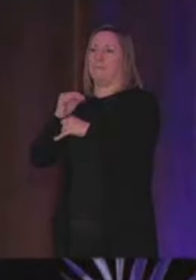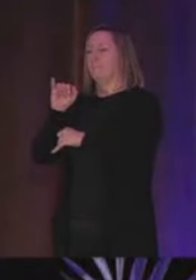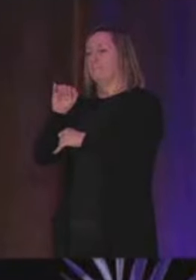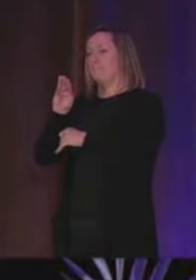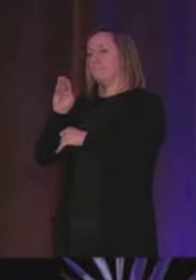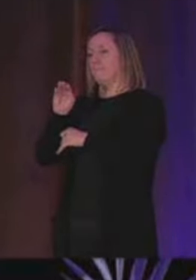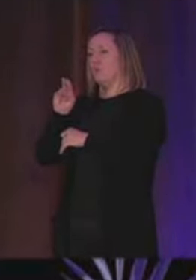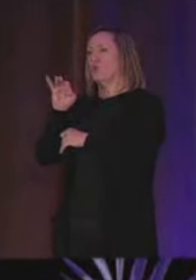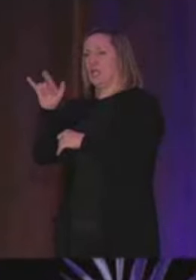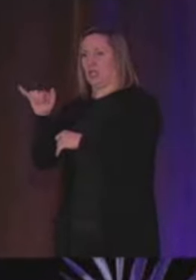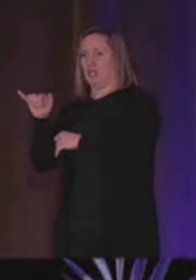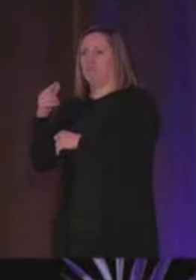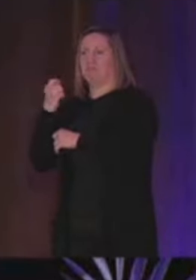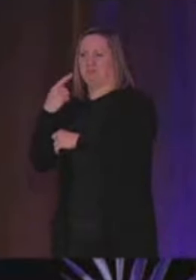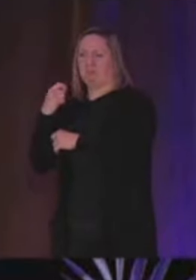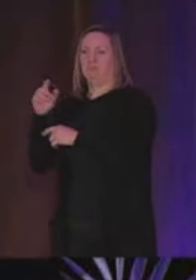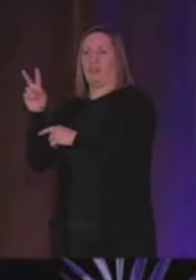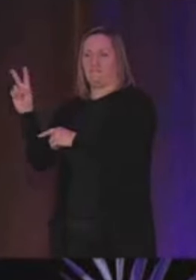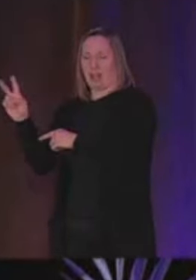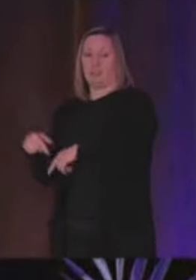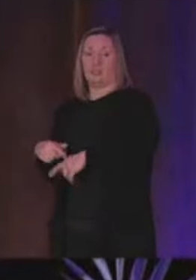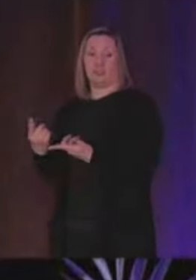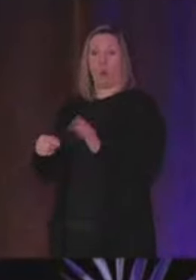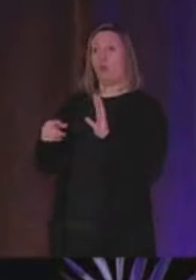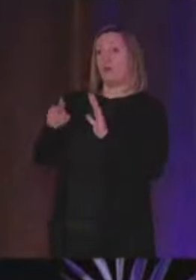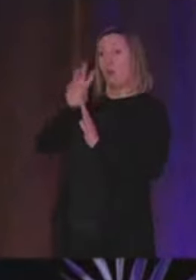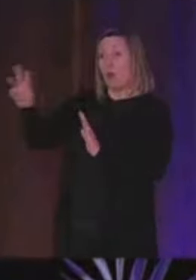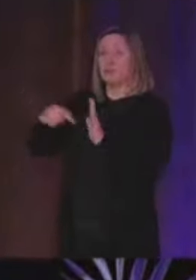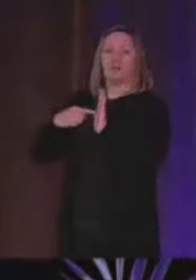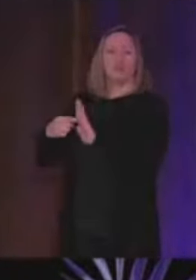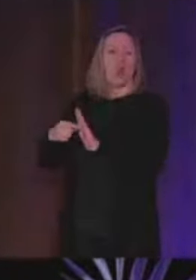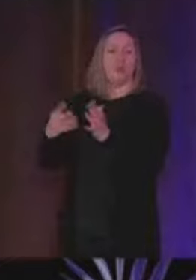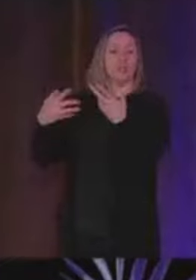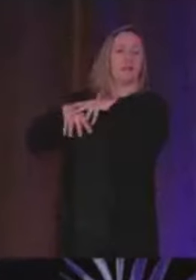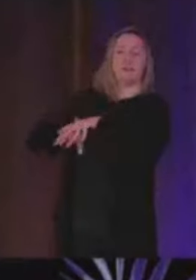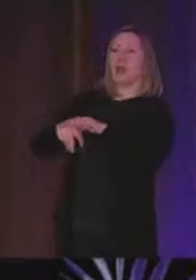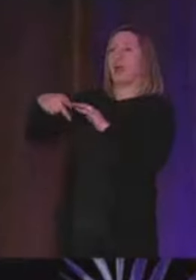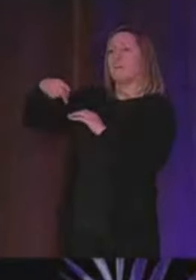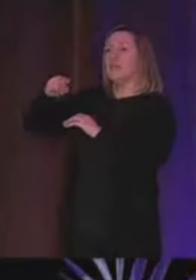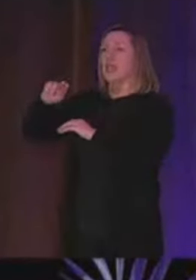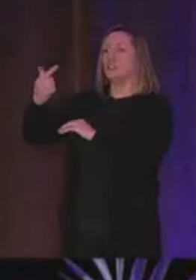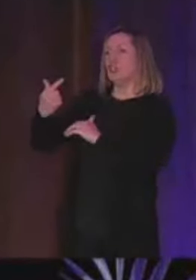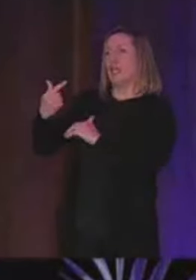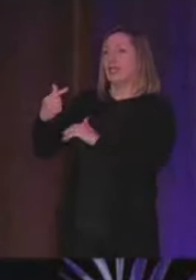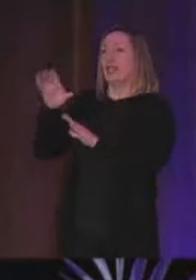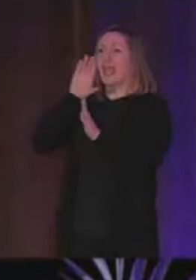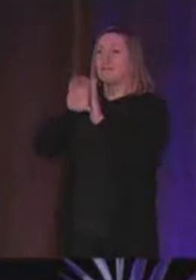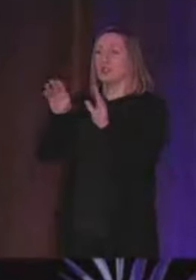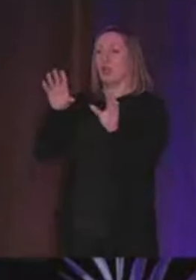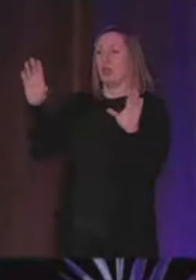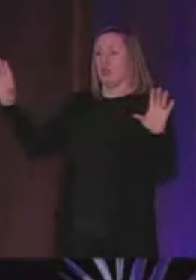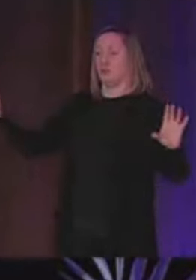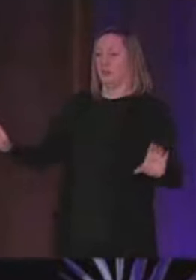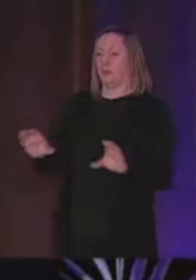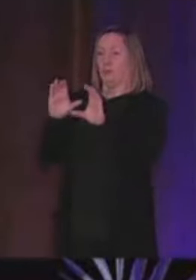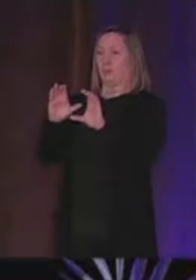The website we developed for them showed the real package as a sequence of PNG images rotating in the middle as the user